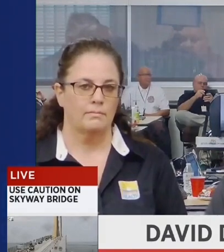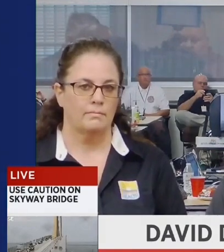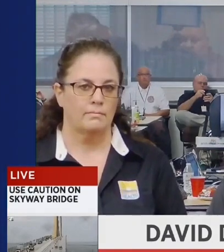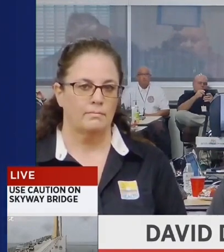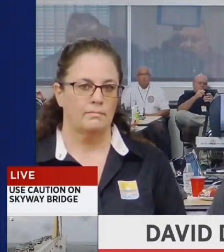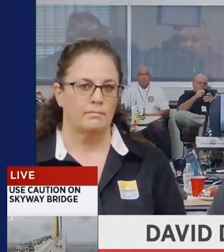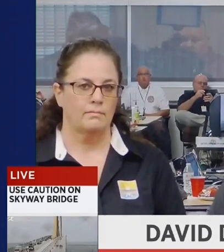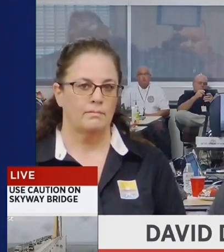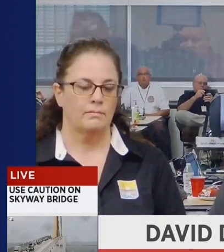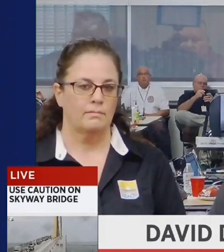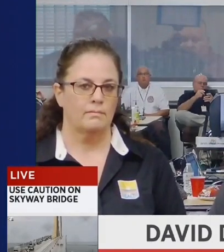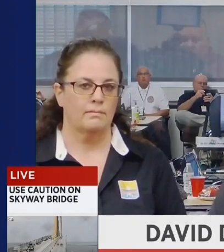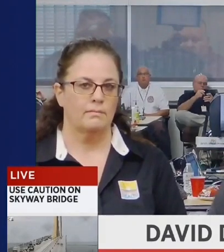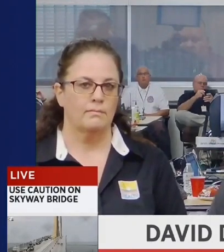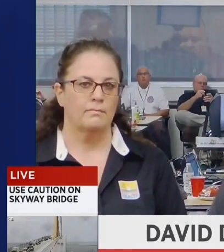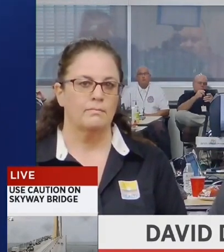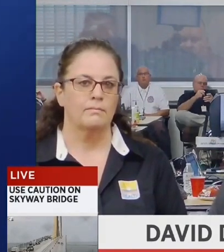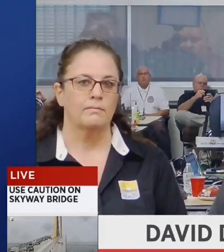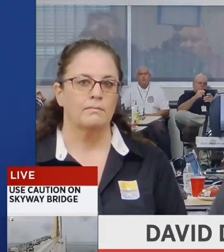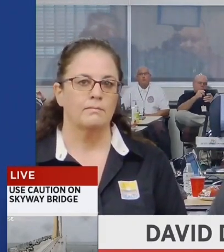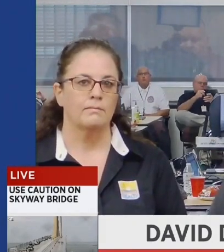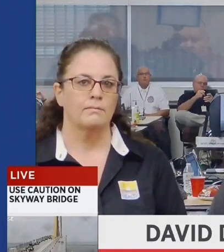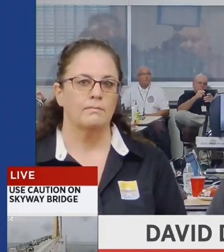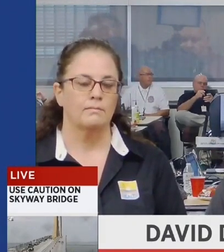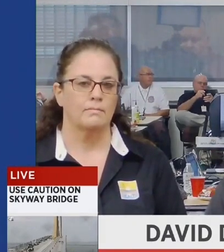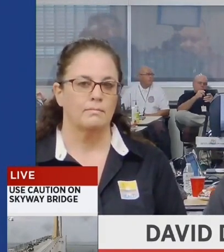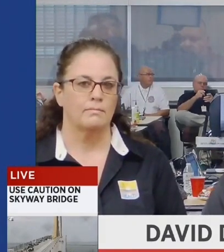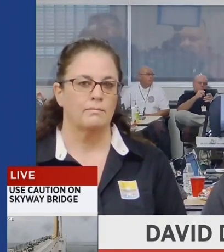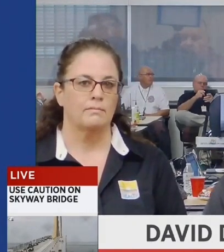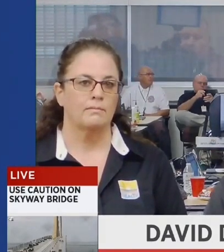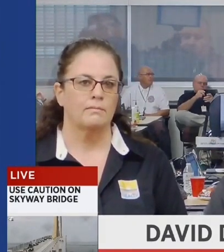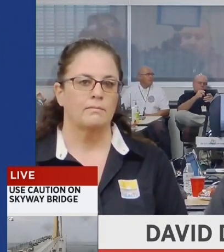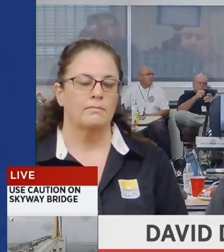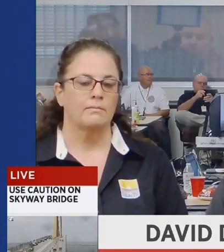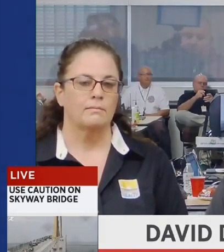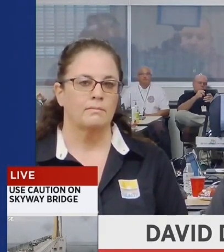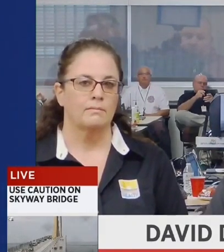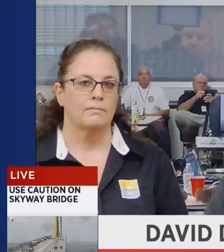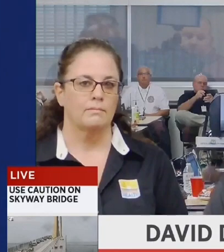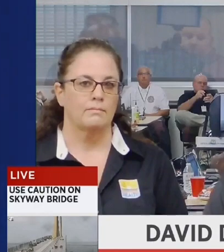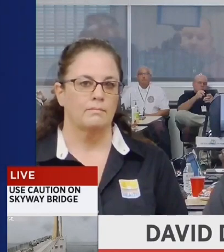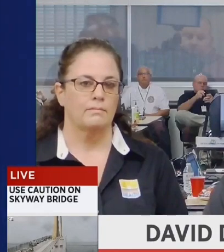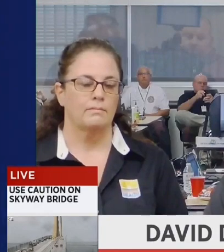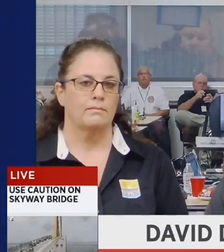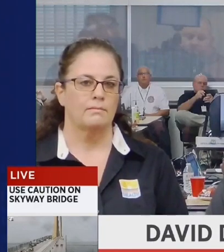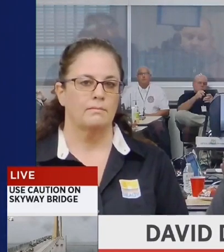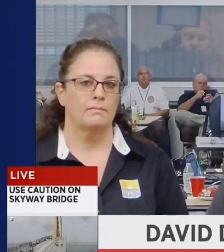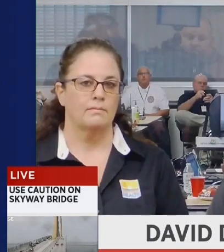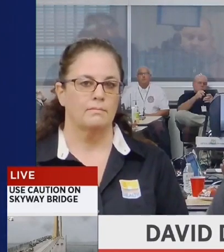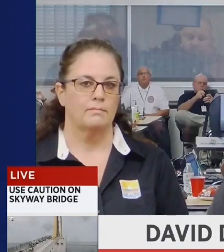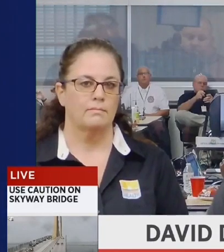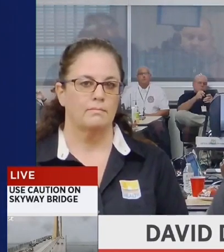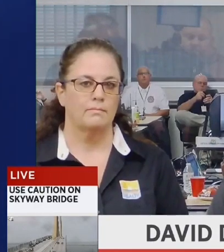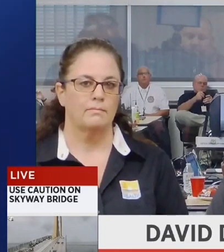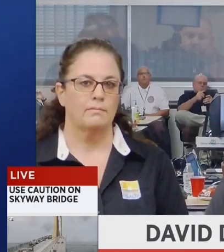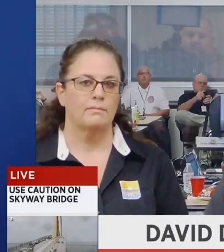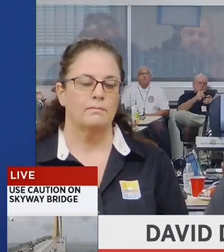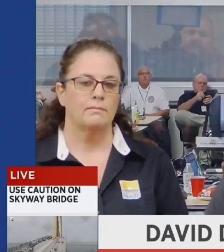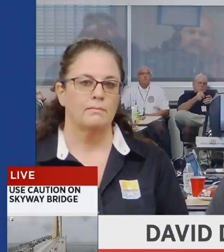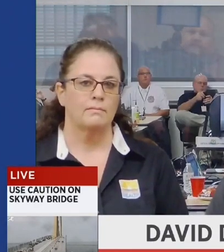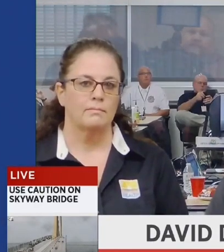we experienced in 2016. Again, this is going to be catastrophic, life-threatening storm surge. Please heed our evacuation